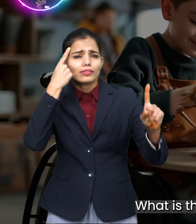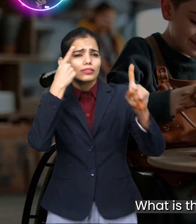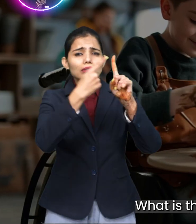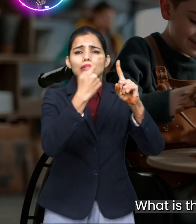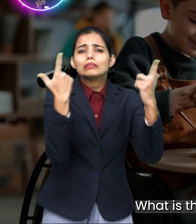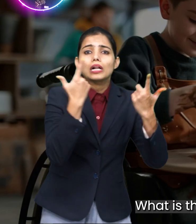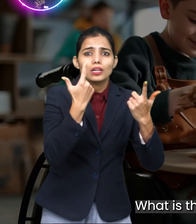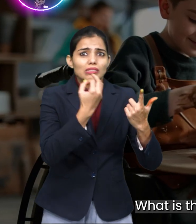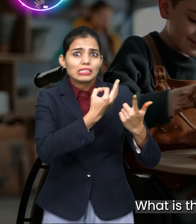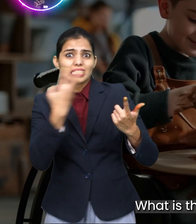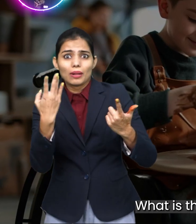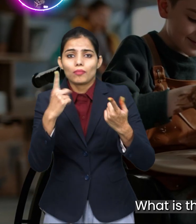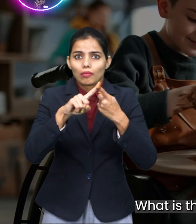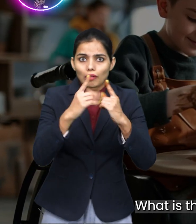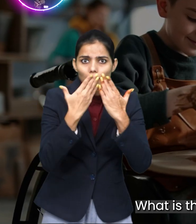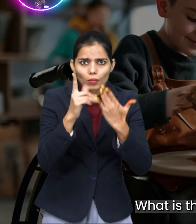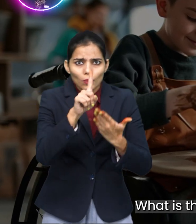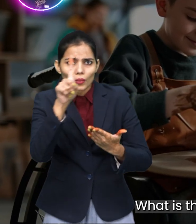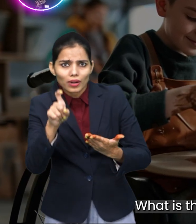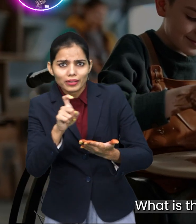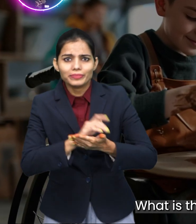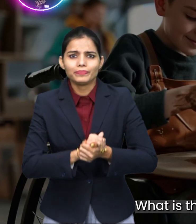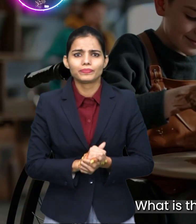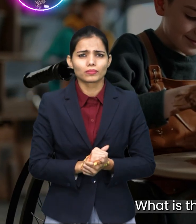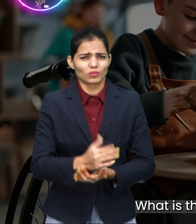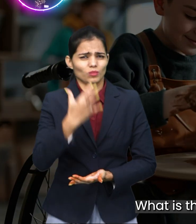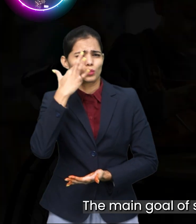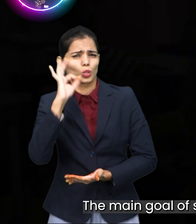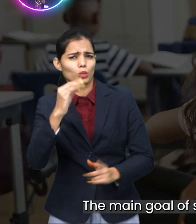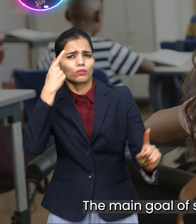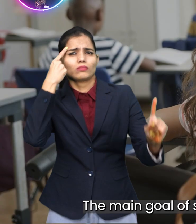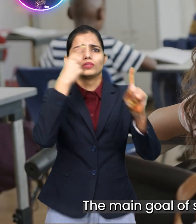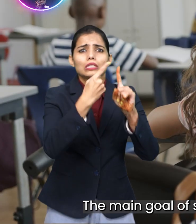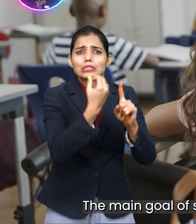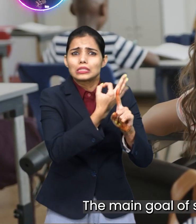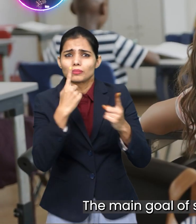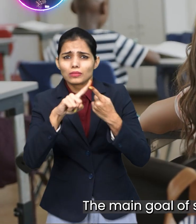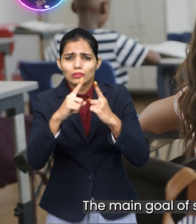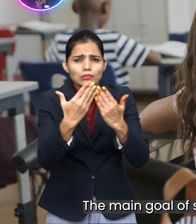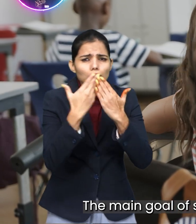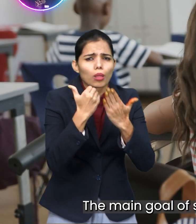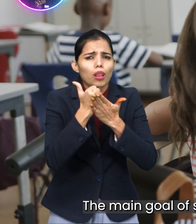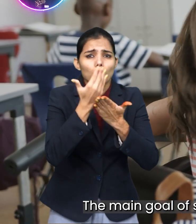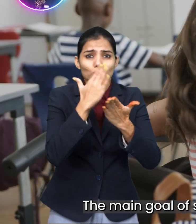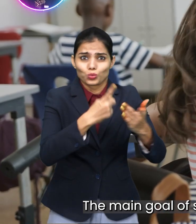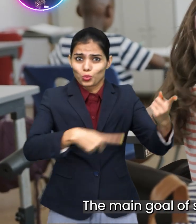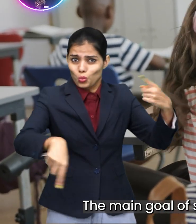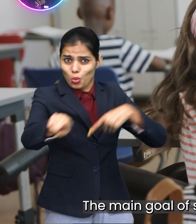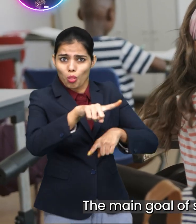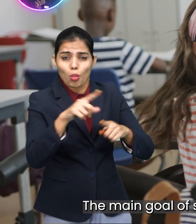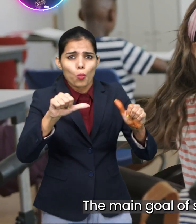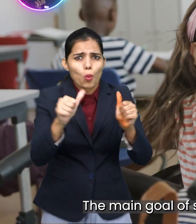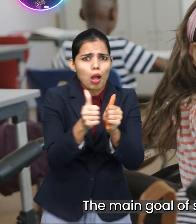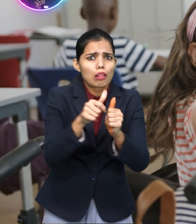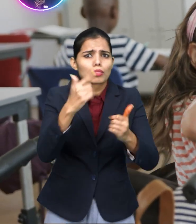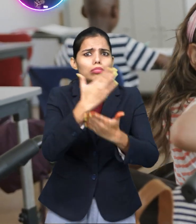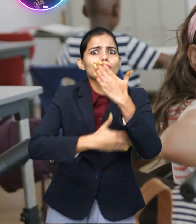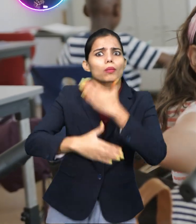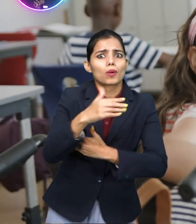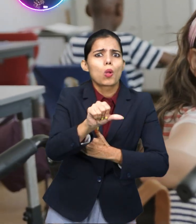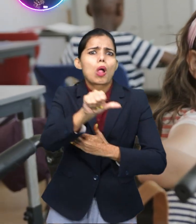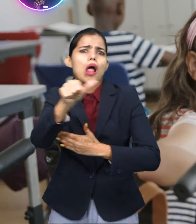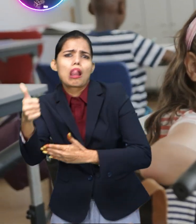What is the aim of special education? The main goal of special education is to help students